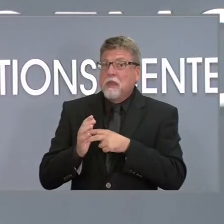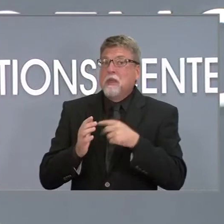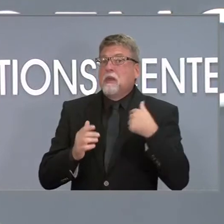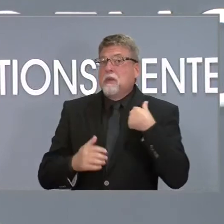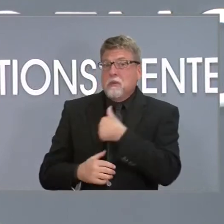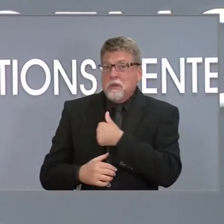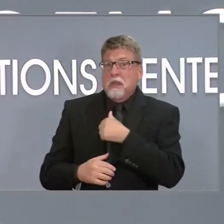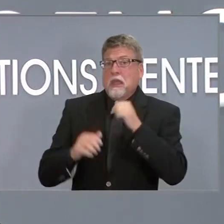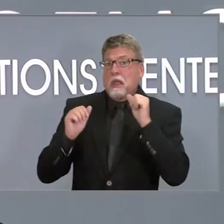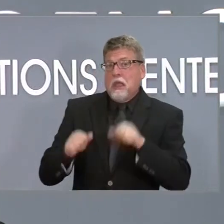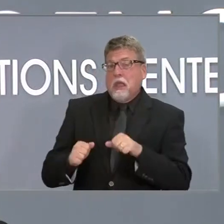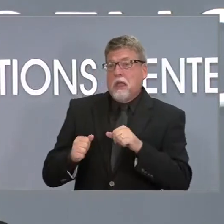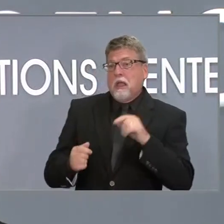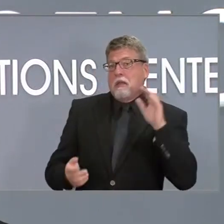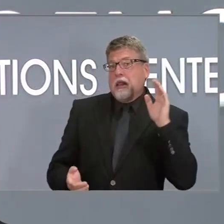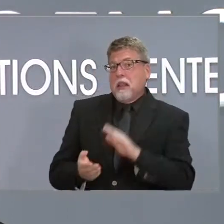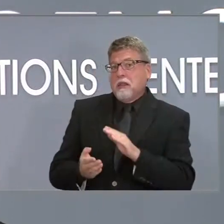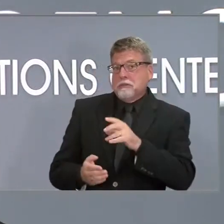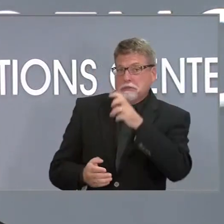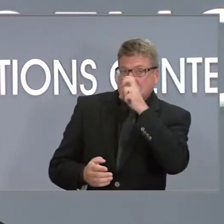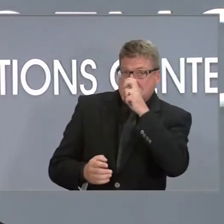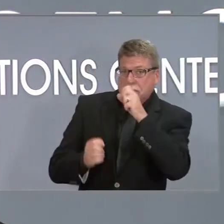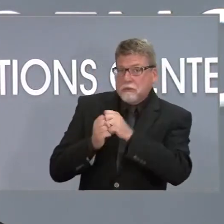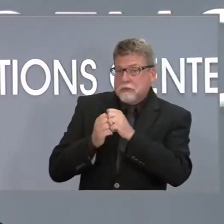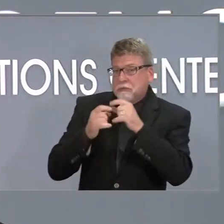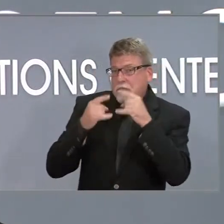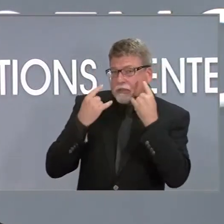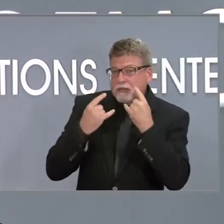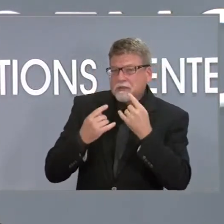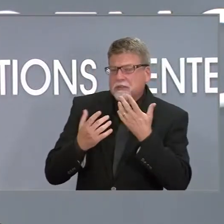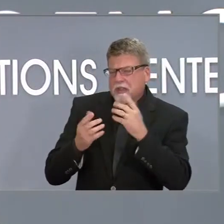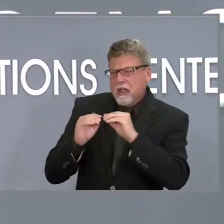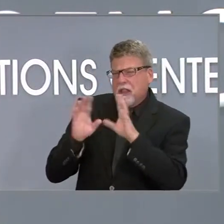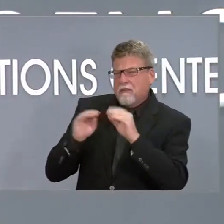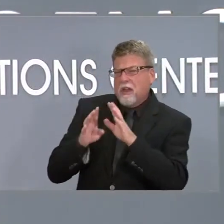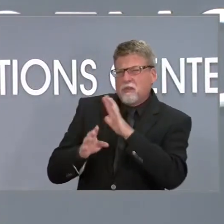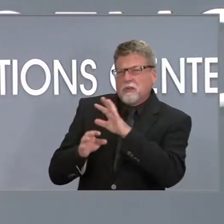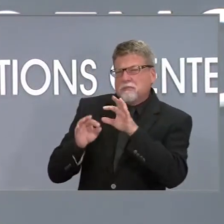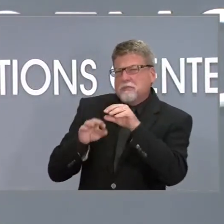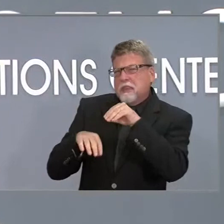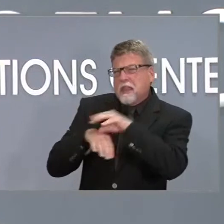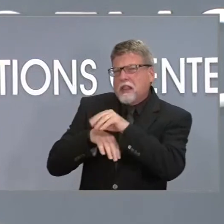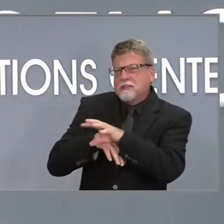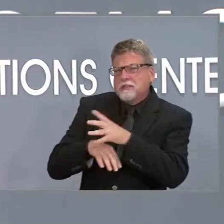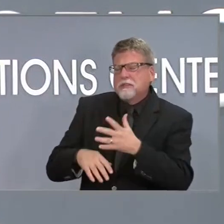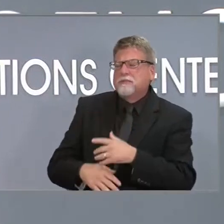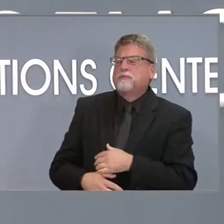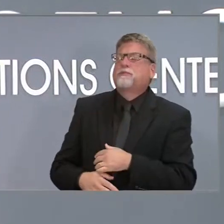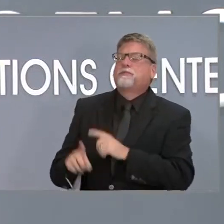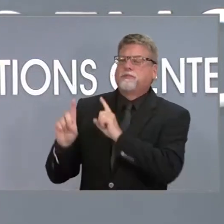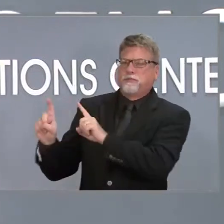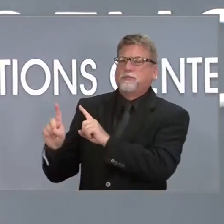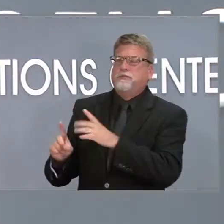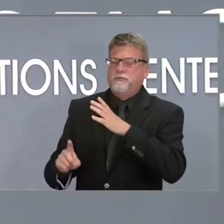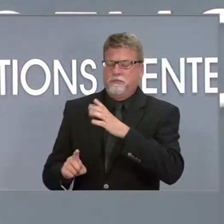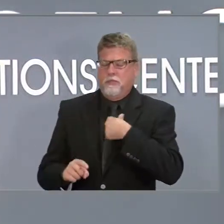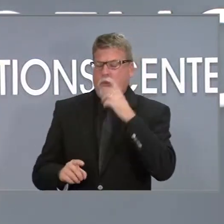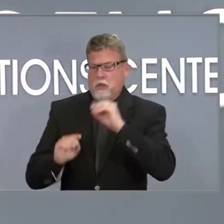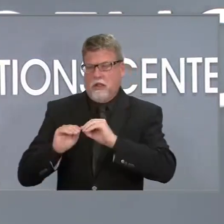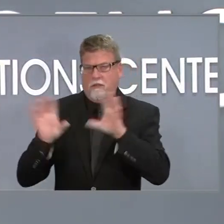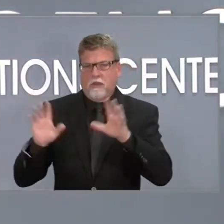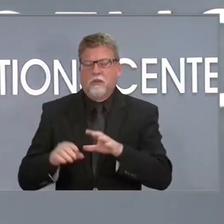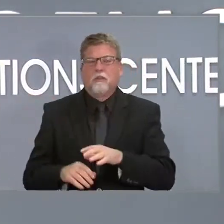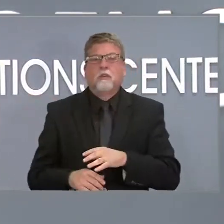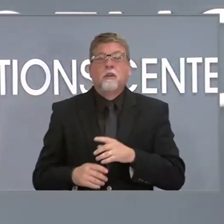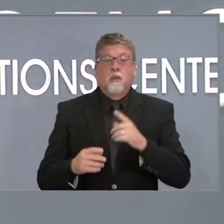required to be vaccinated for other things? So let me tease apart a couple of that. So first, I would say, yes, everyone 12 to 17 is eligible